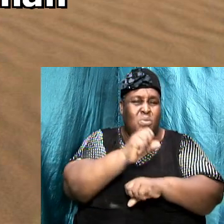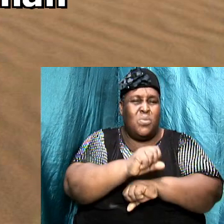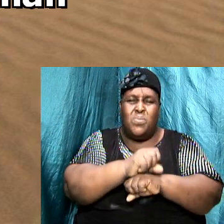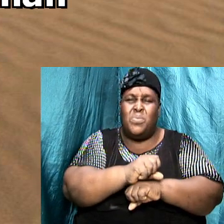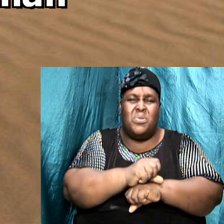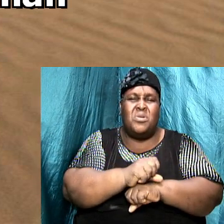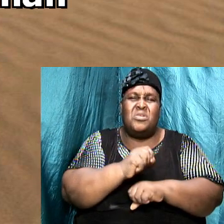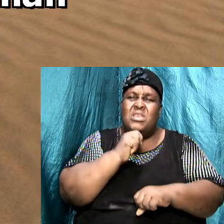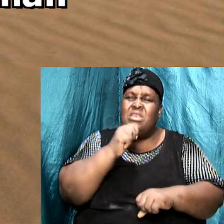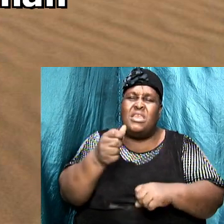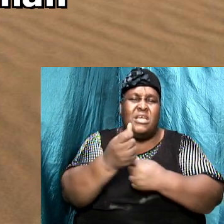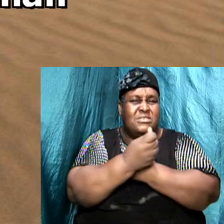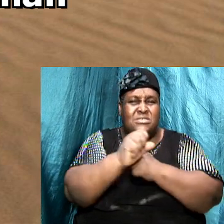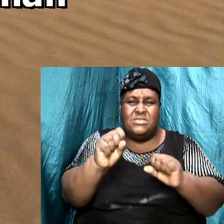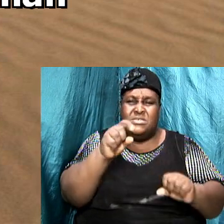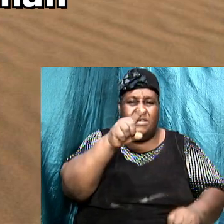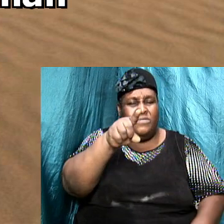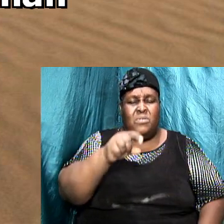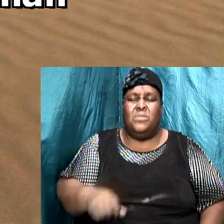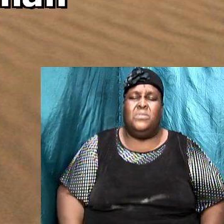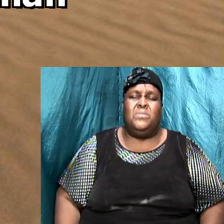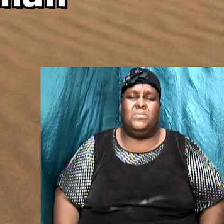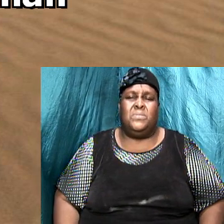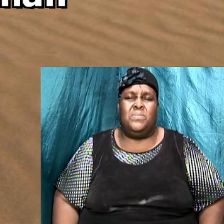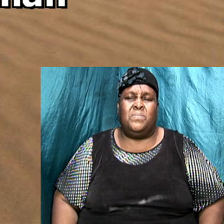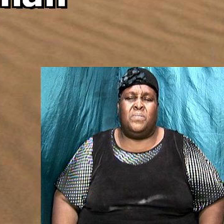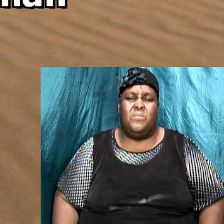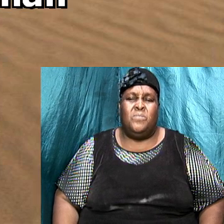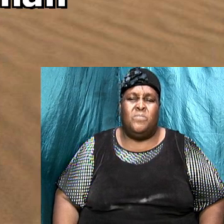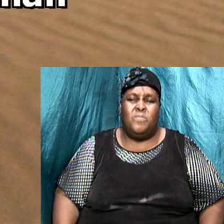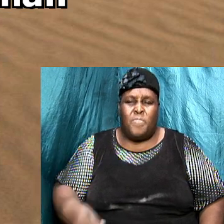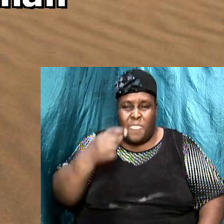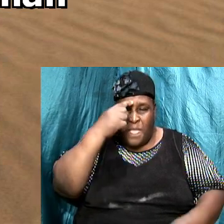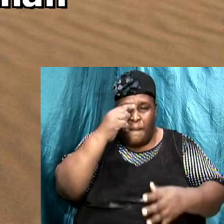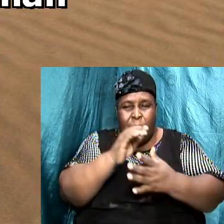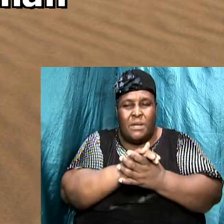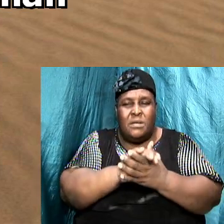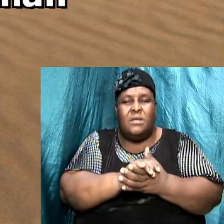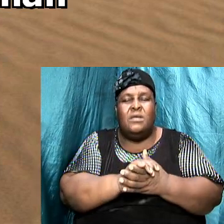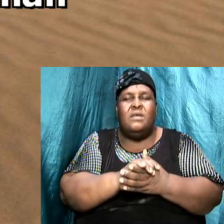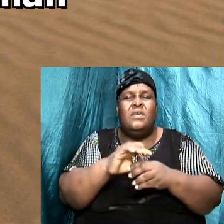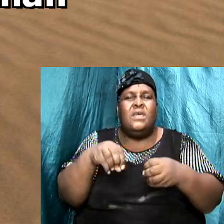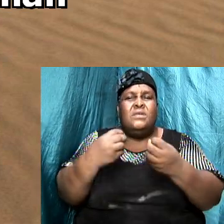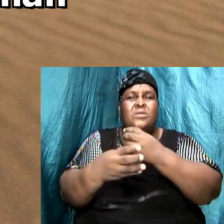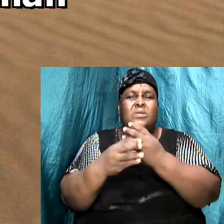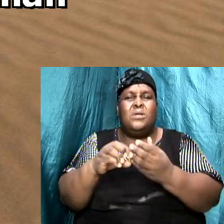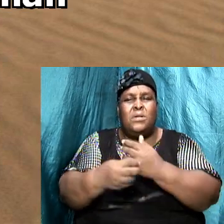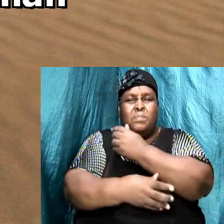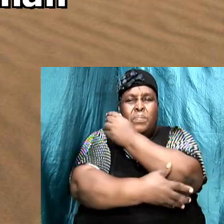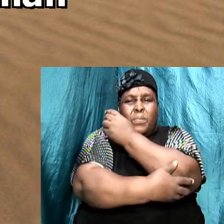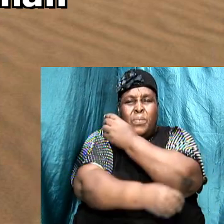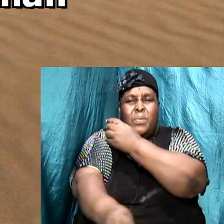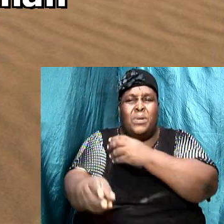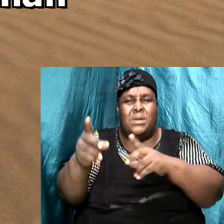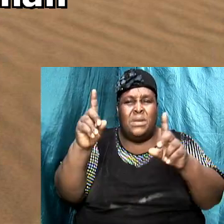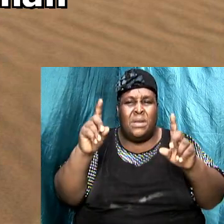you have folks who are given to philanthropy because they believe that giving to the poor and giving to the